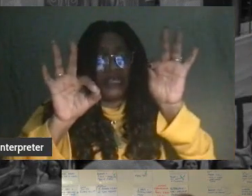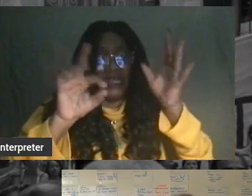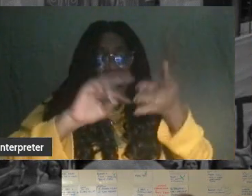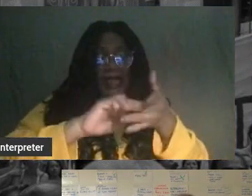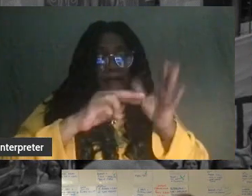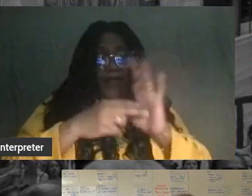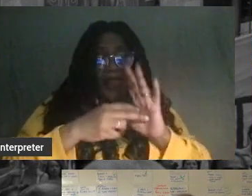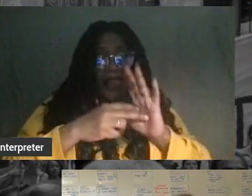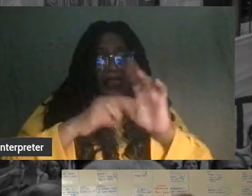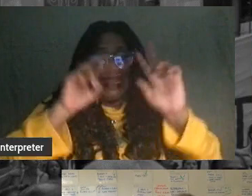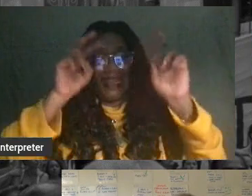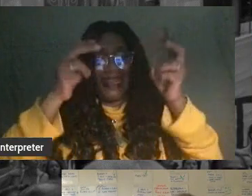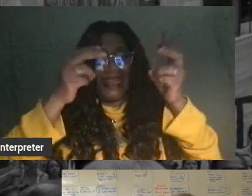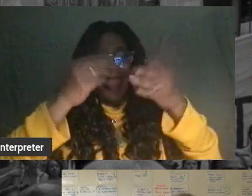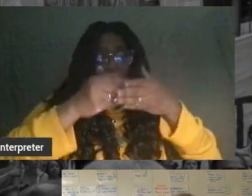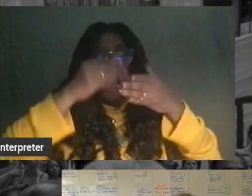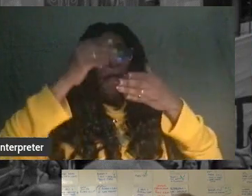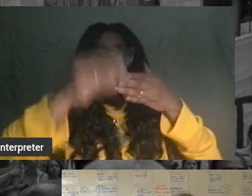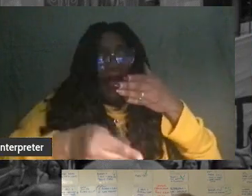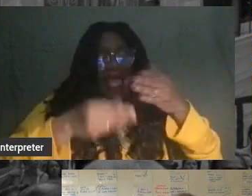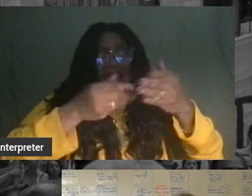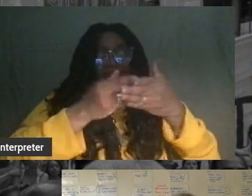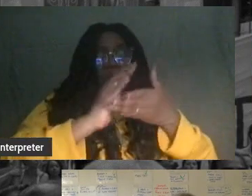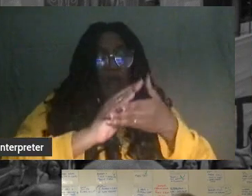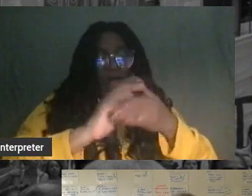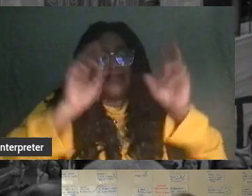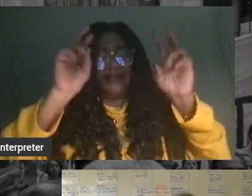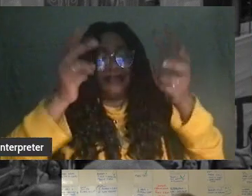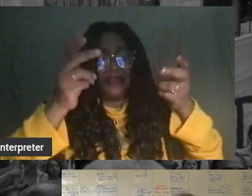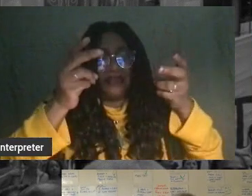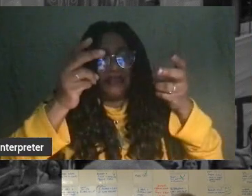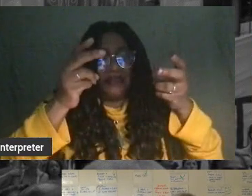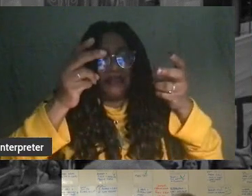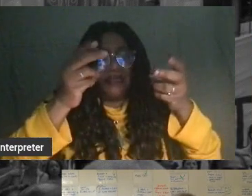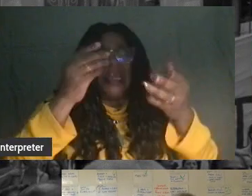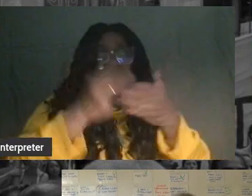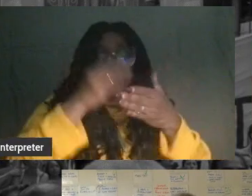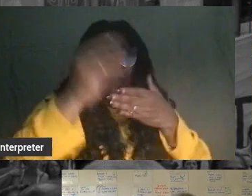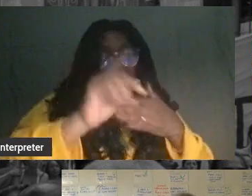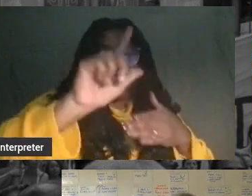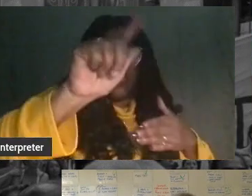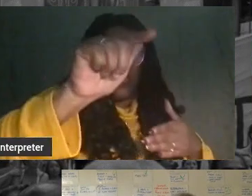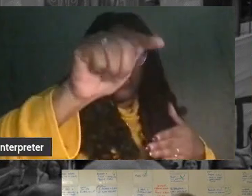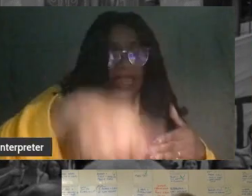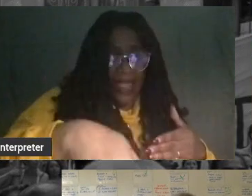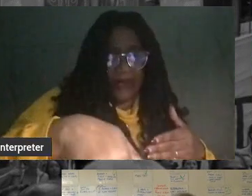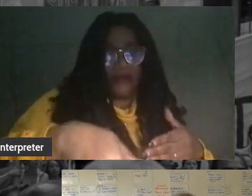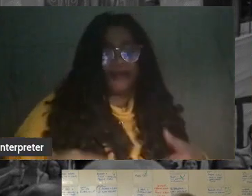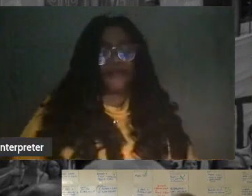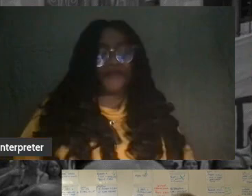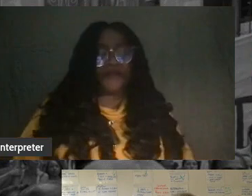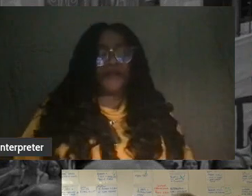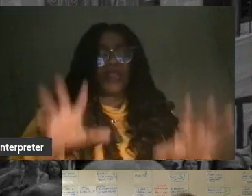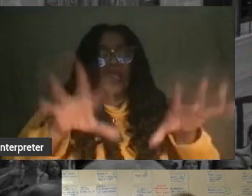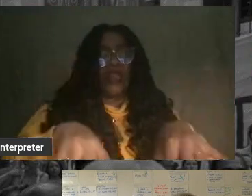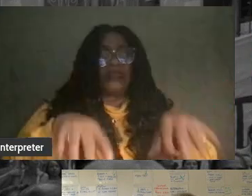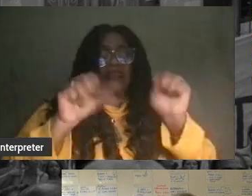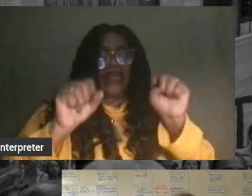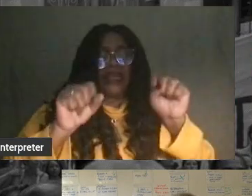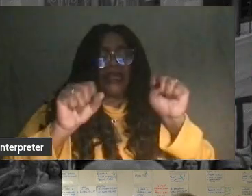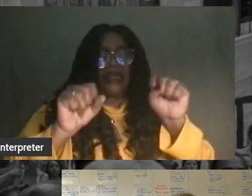to purchase the script at a later date, and basically taking that material off of the